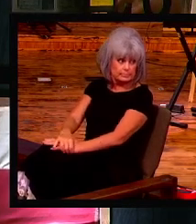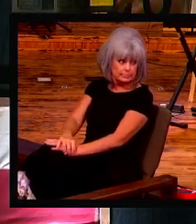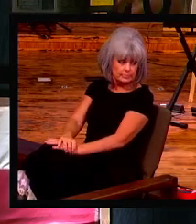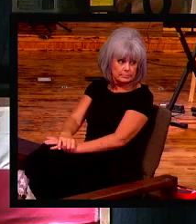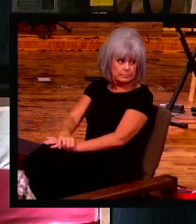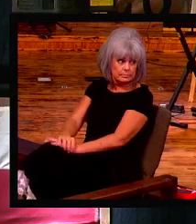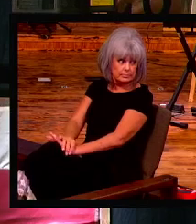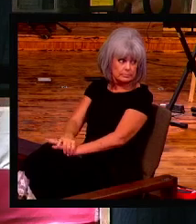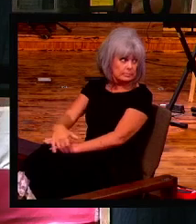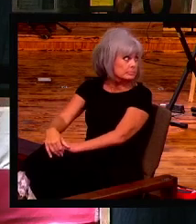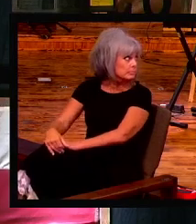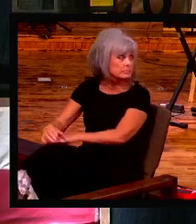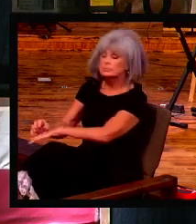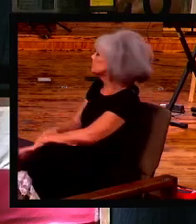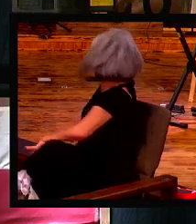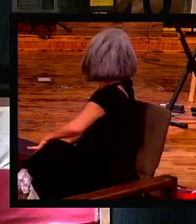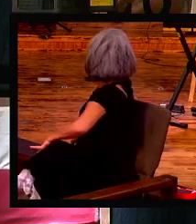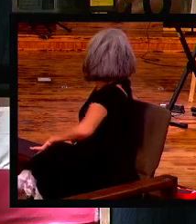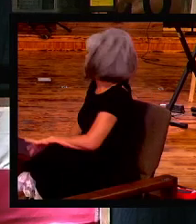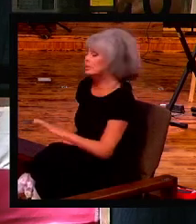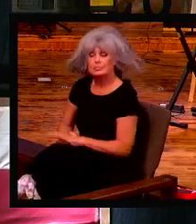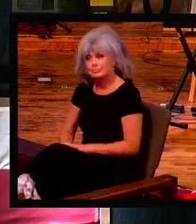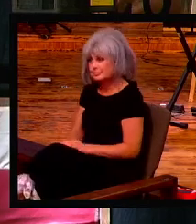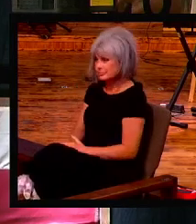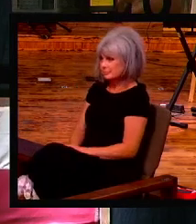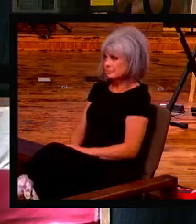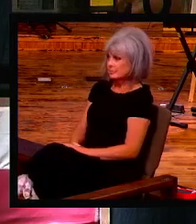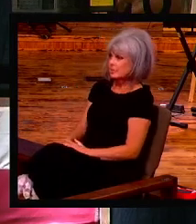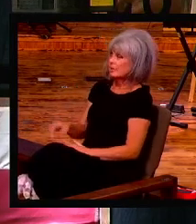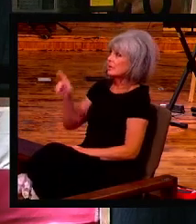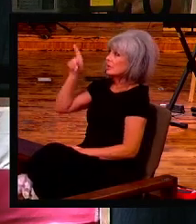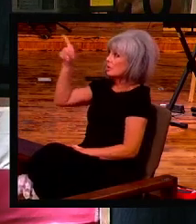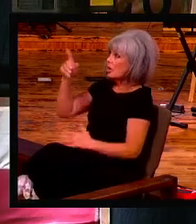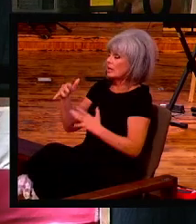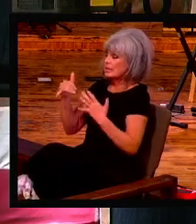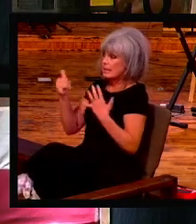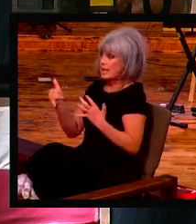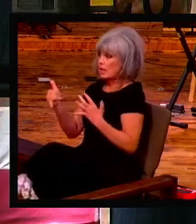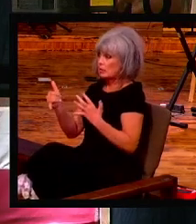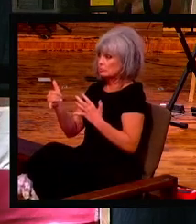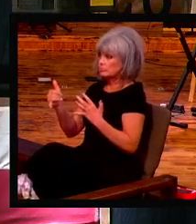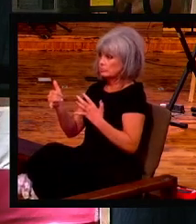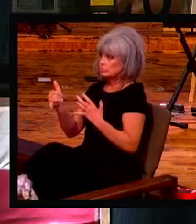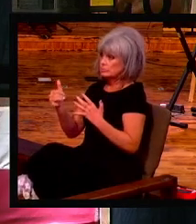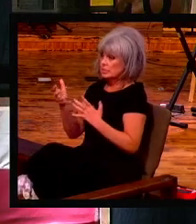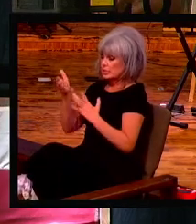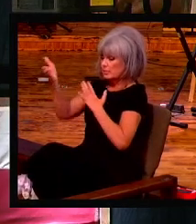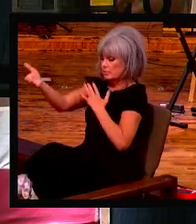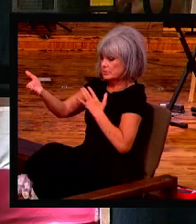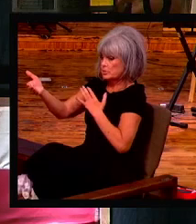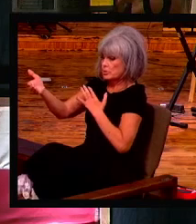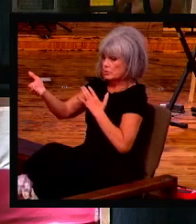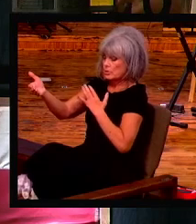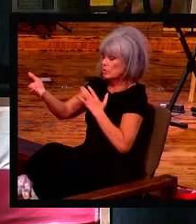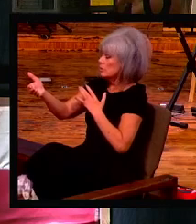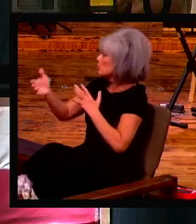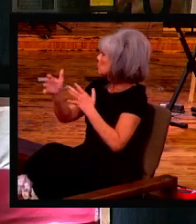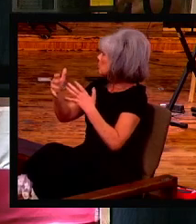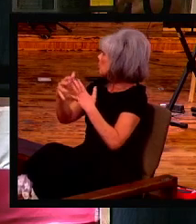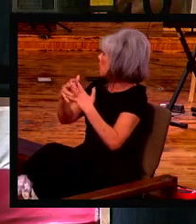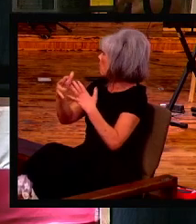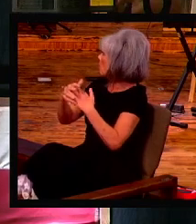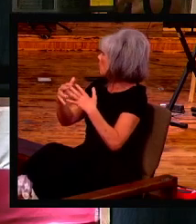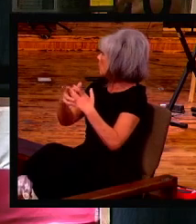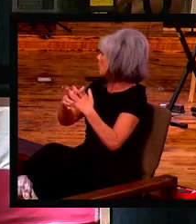he now hands the ball to us, and it's up to us to operate in the very thing that he called us to